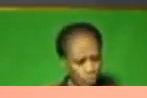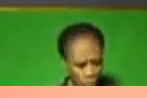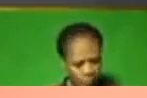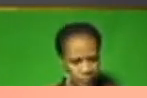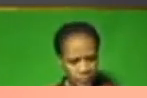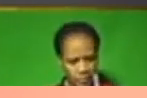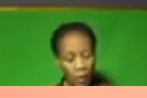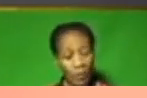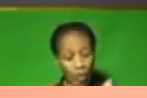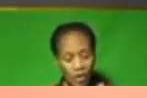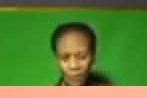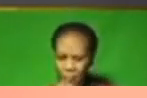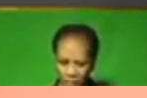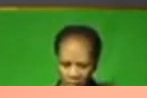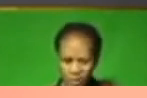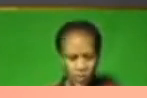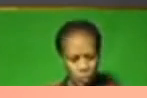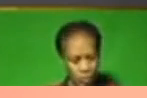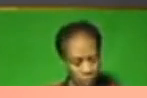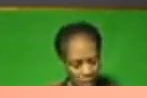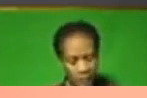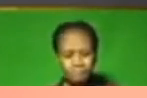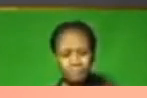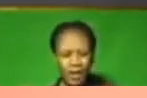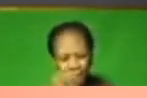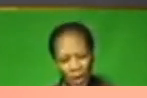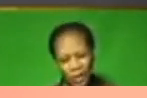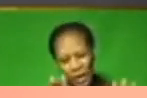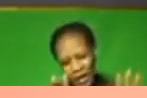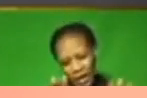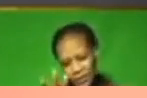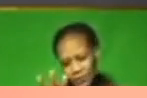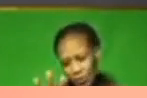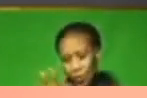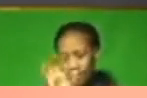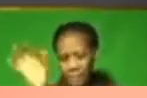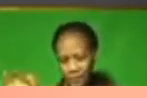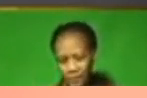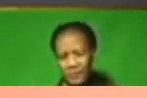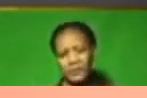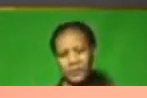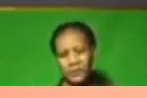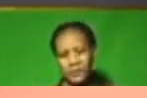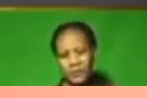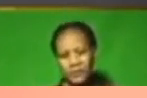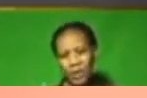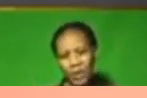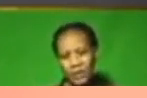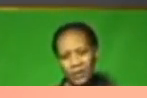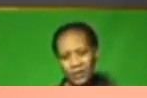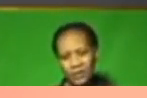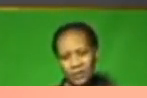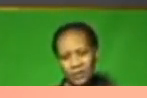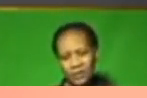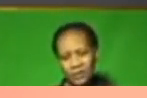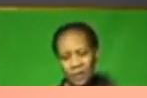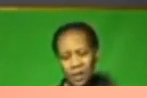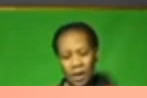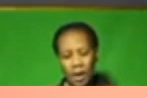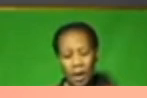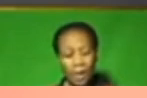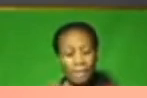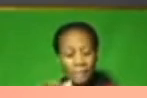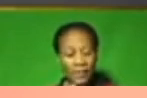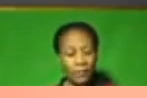programs are women, and around 84% are people between the ages